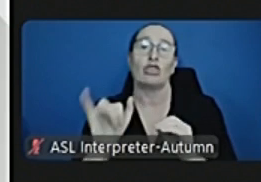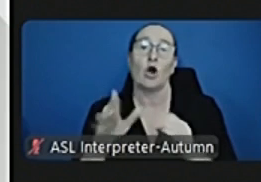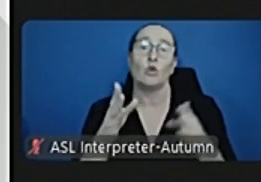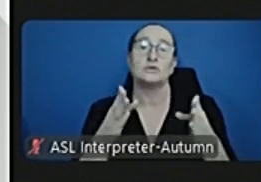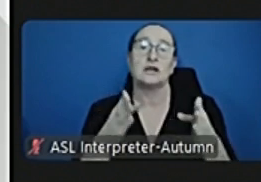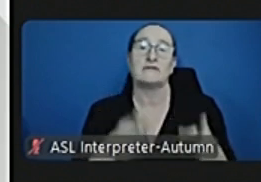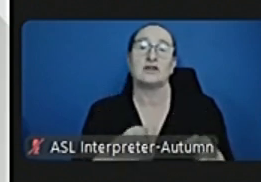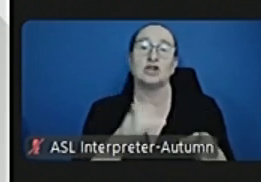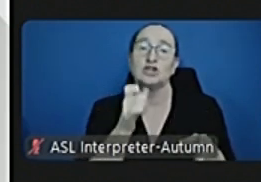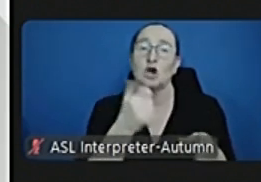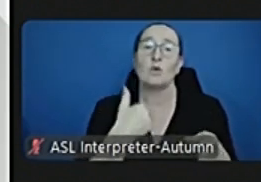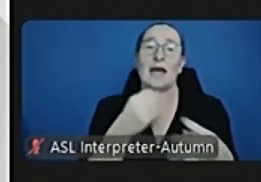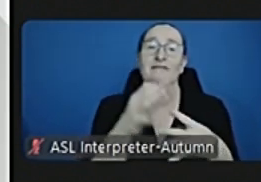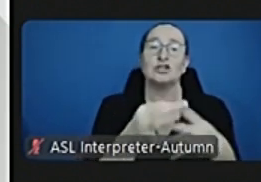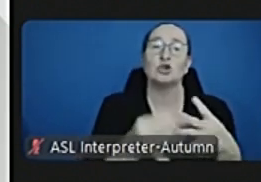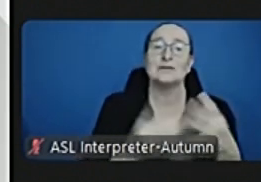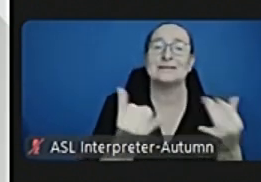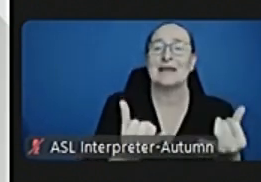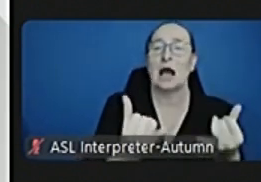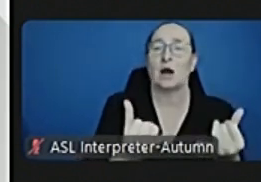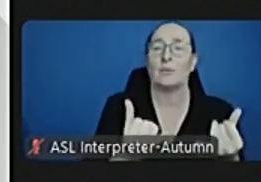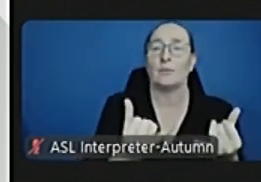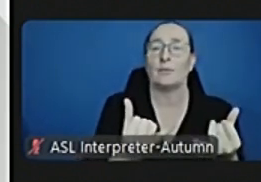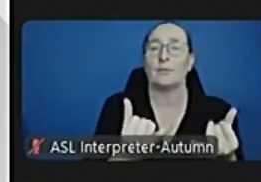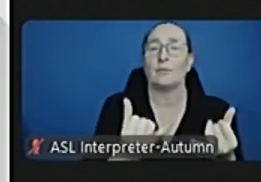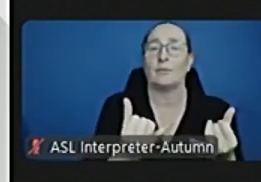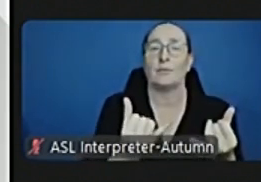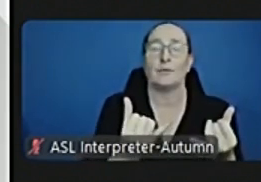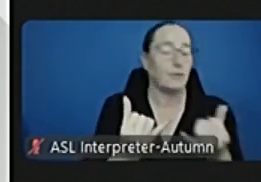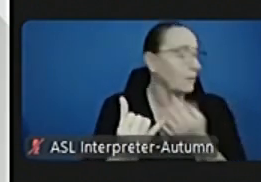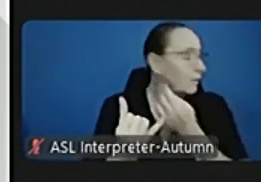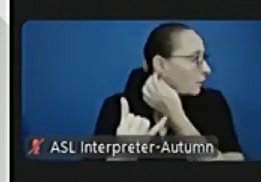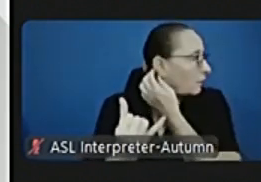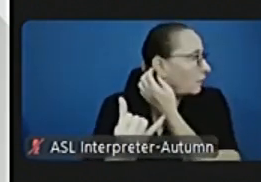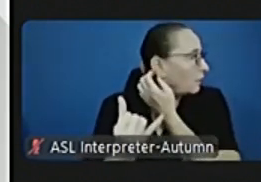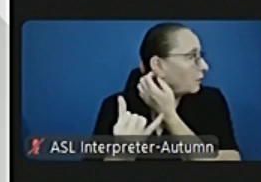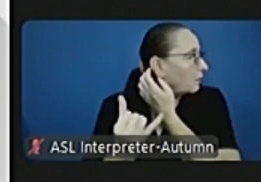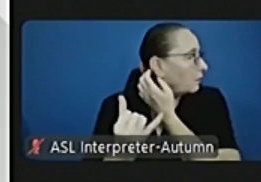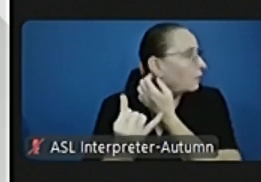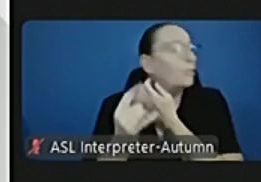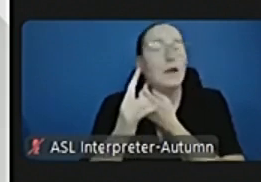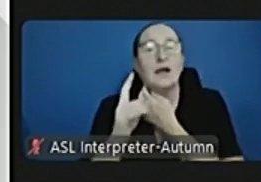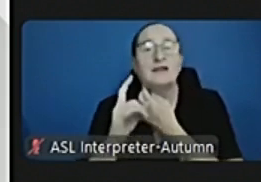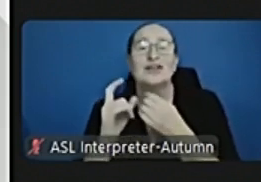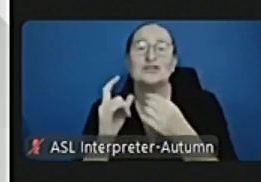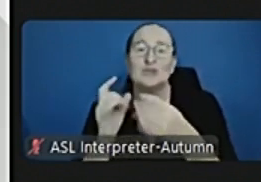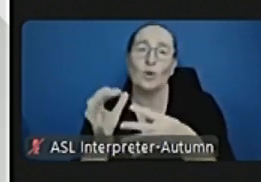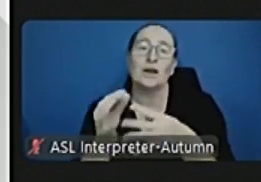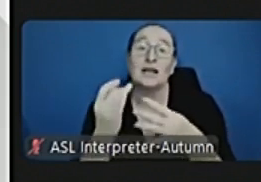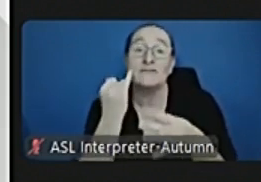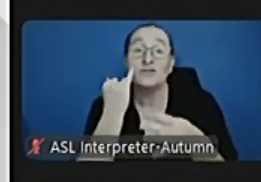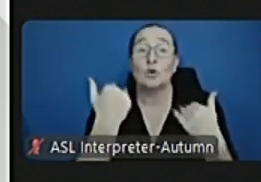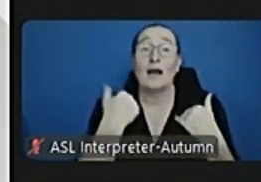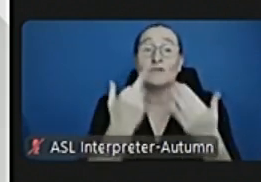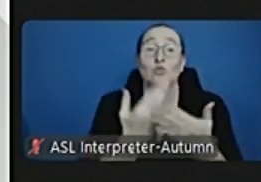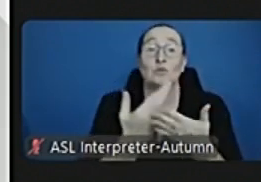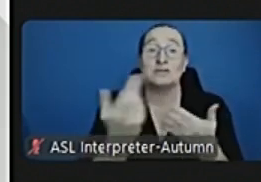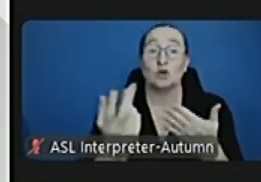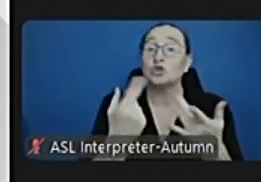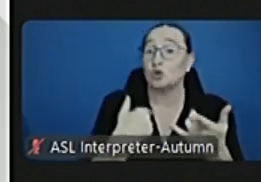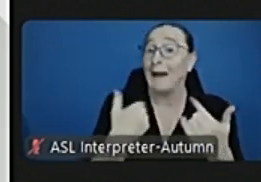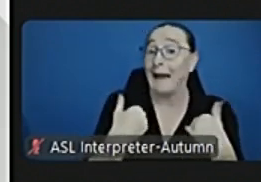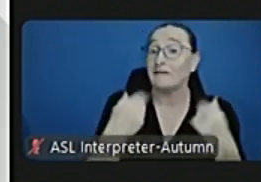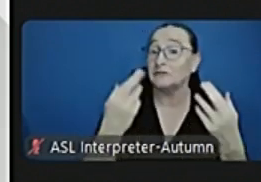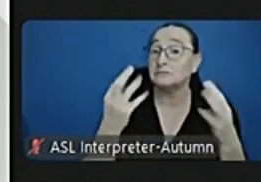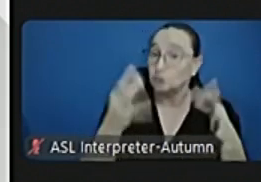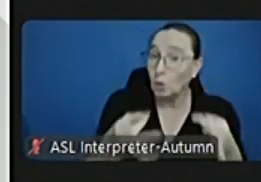have choices now. We have a comment or a question. Yeah, so choice, if you have resources, you have choice.